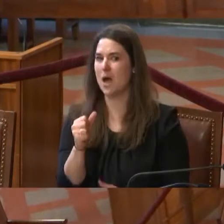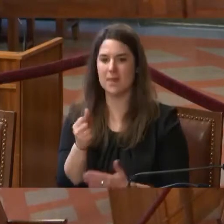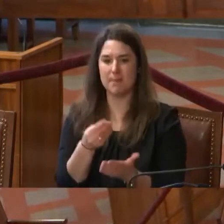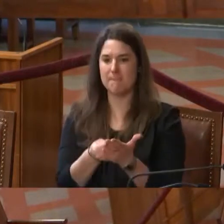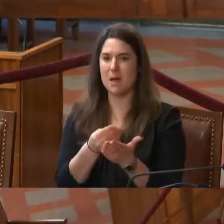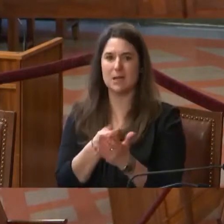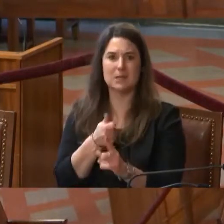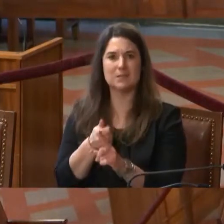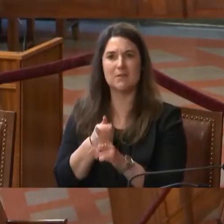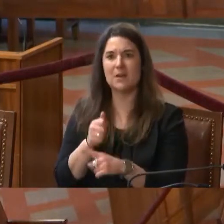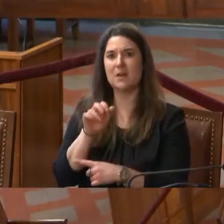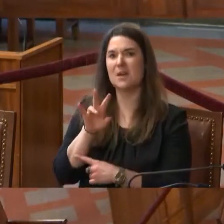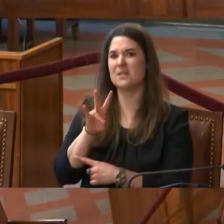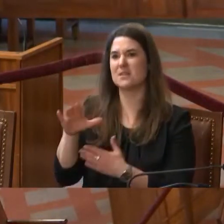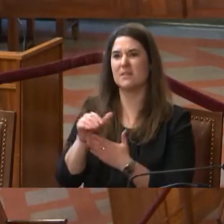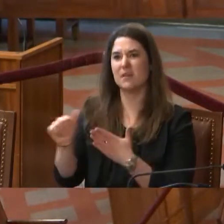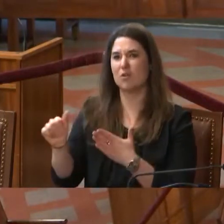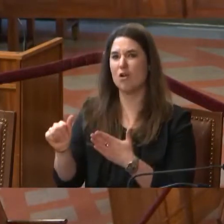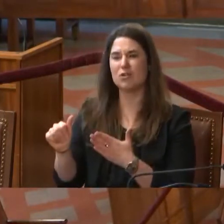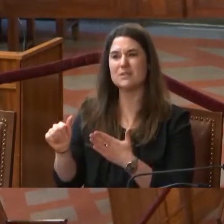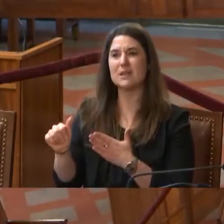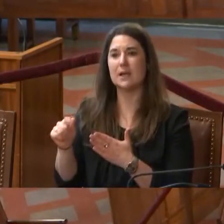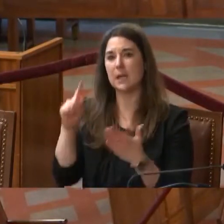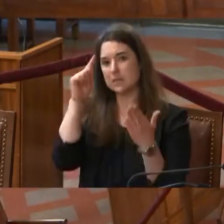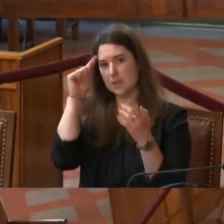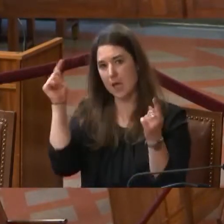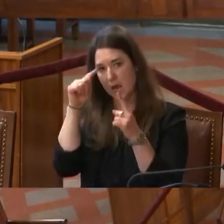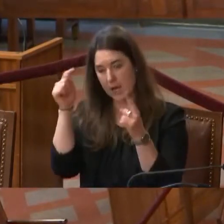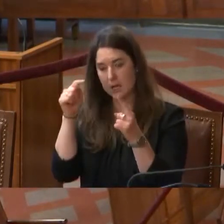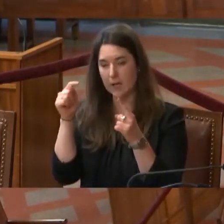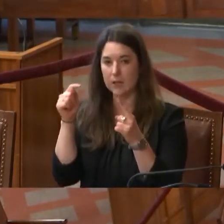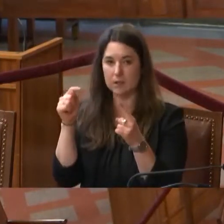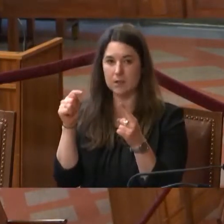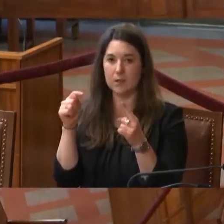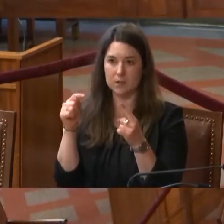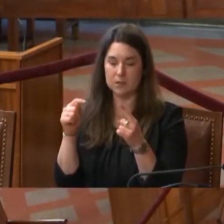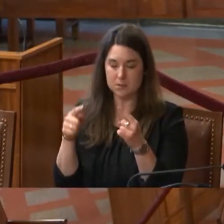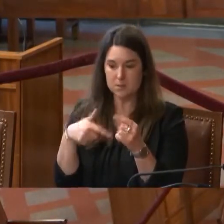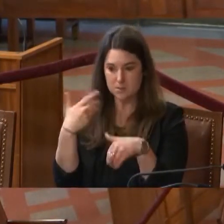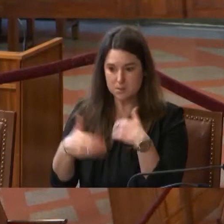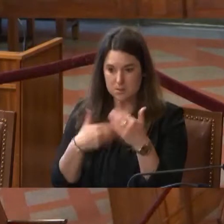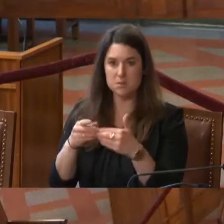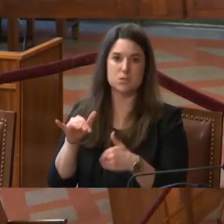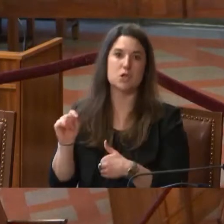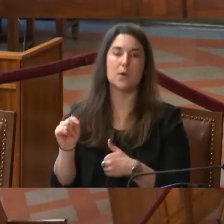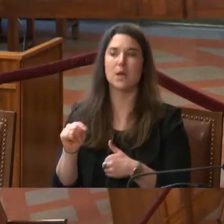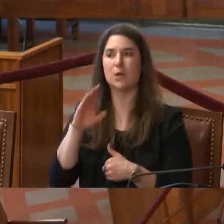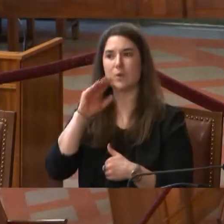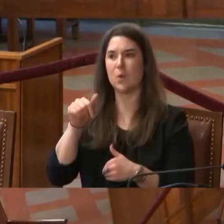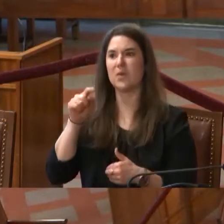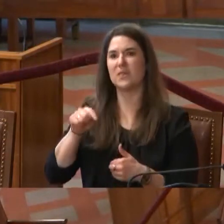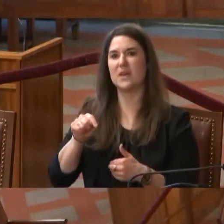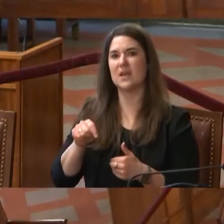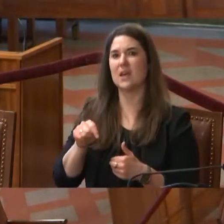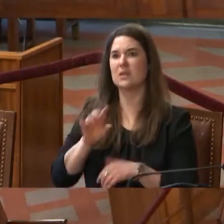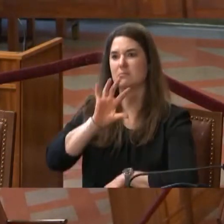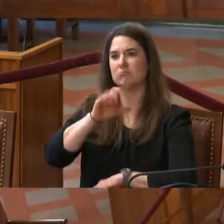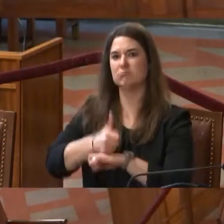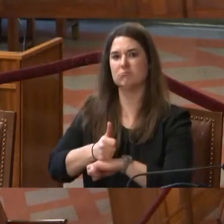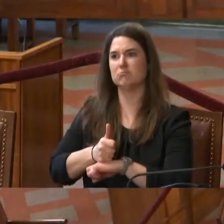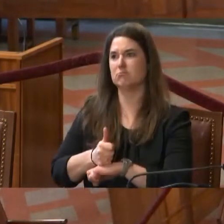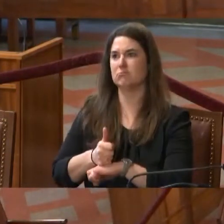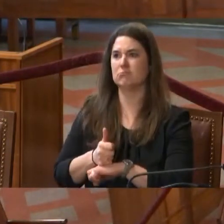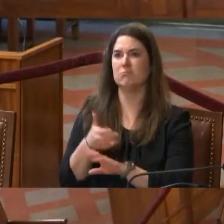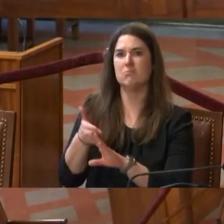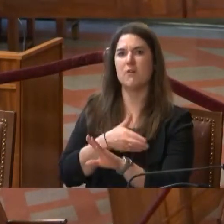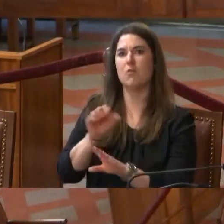money, the $75, it's the headaches that you have to go through to do it. And, you know, this was in place